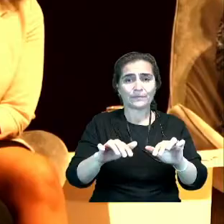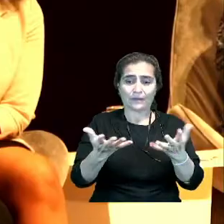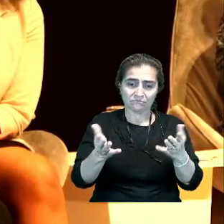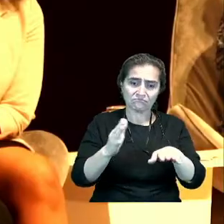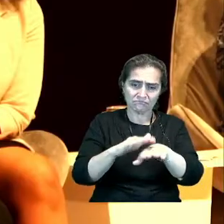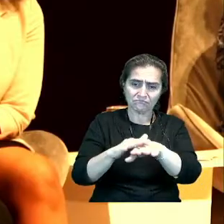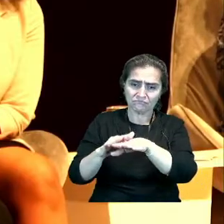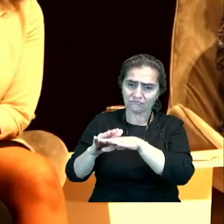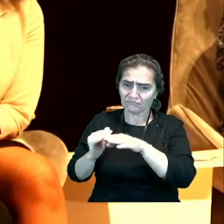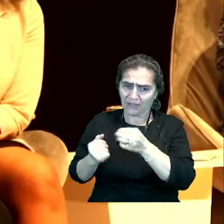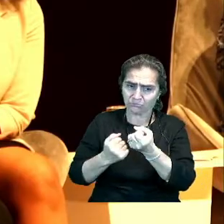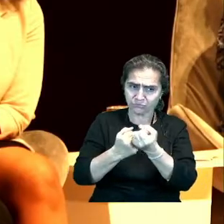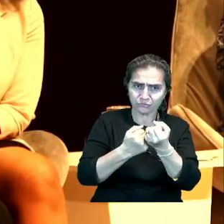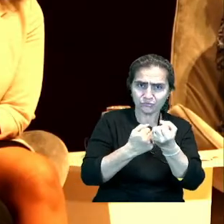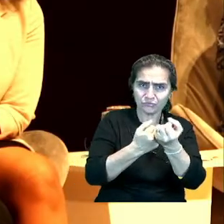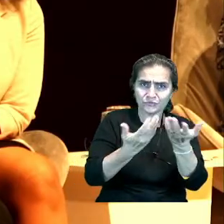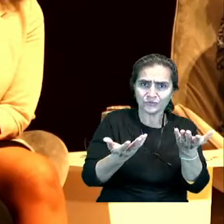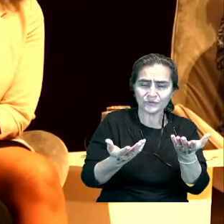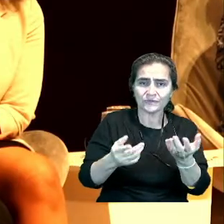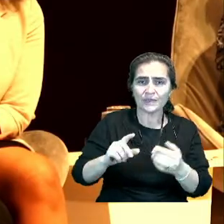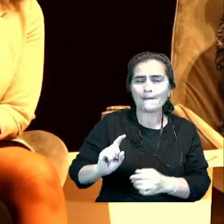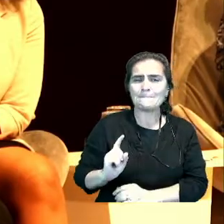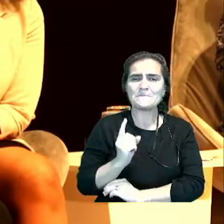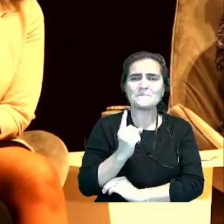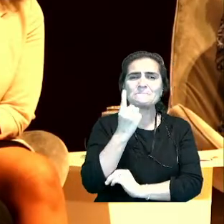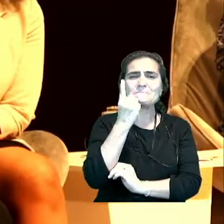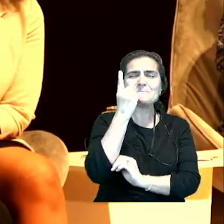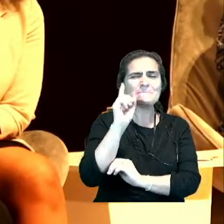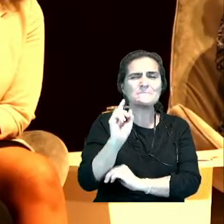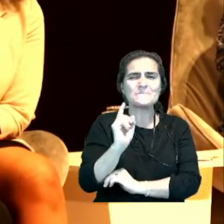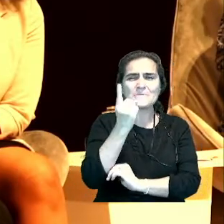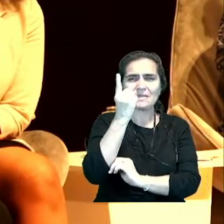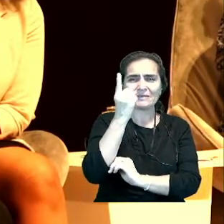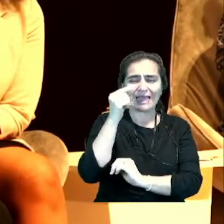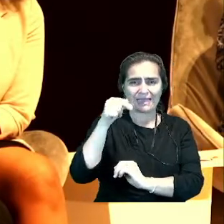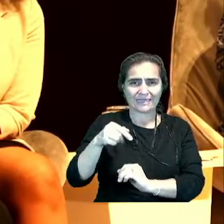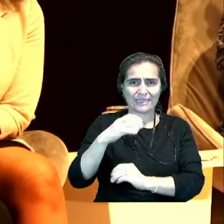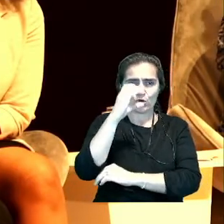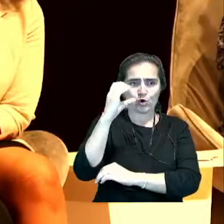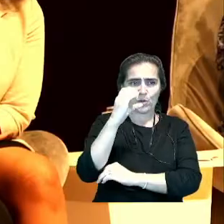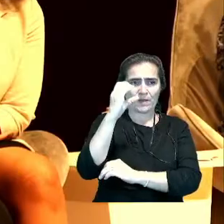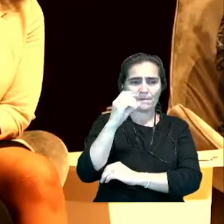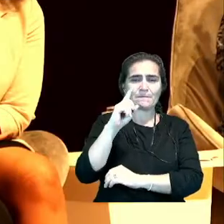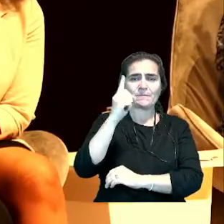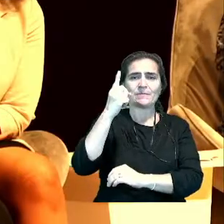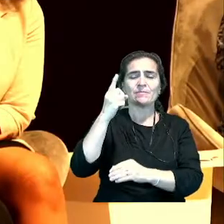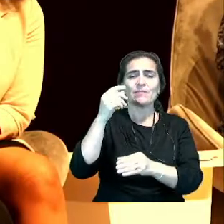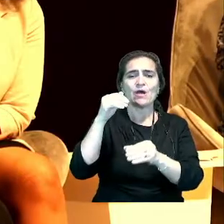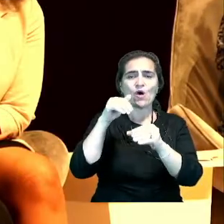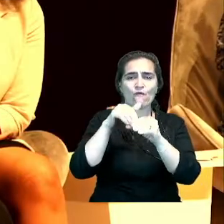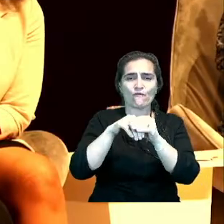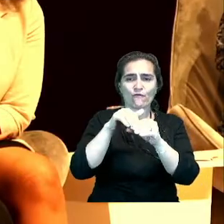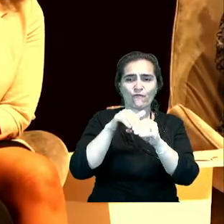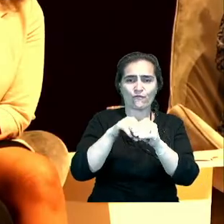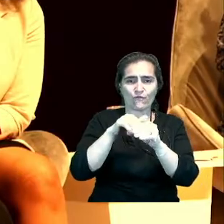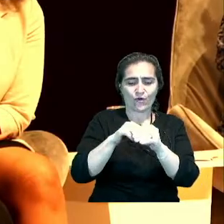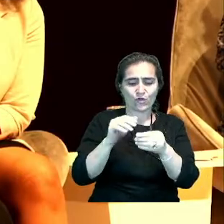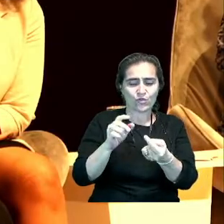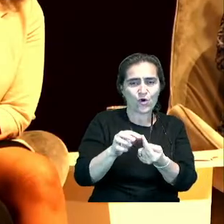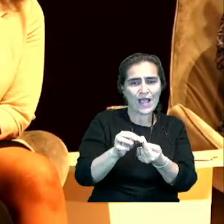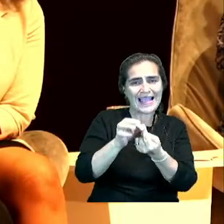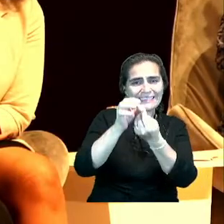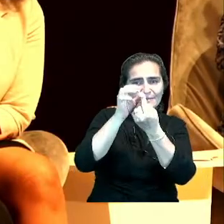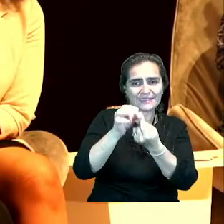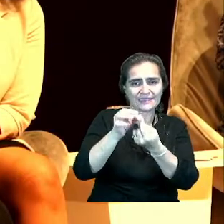to support one another. For the first time in Colombia, there is a fund